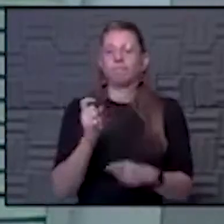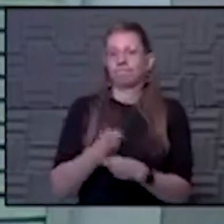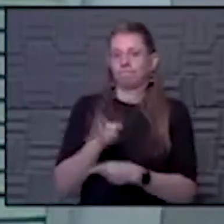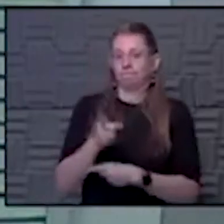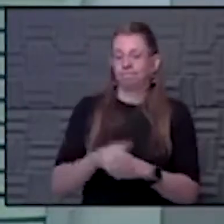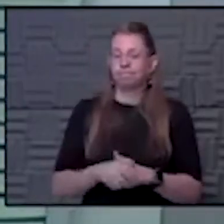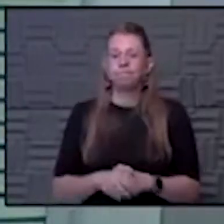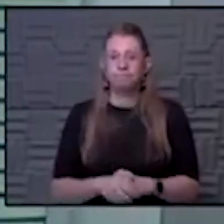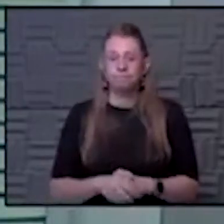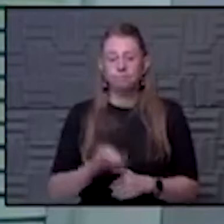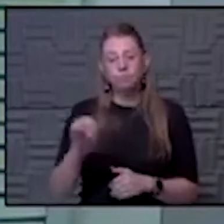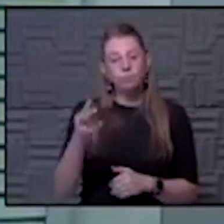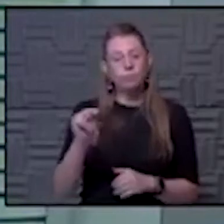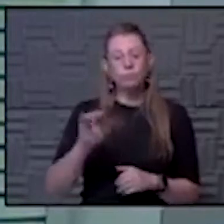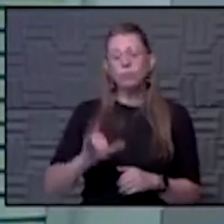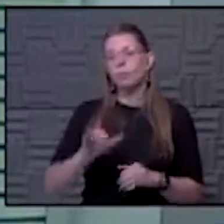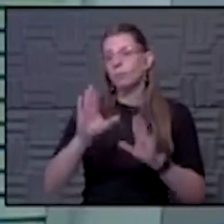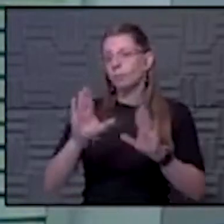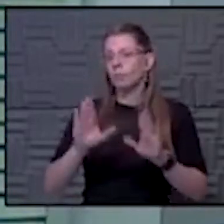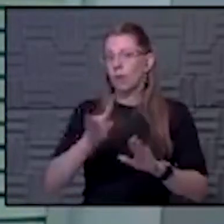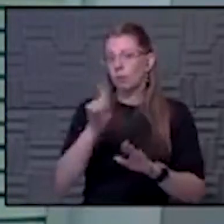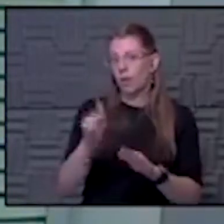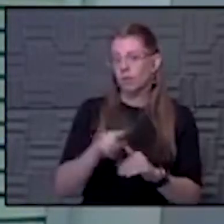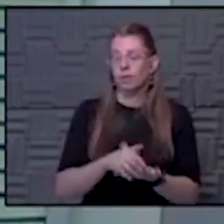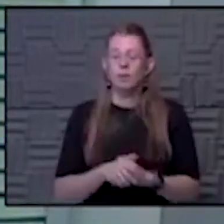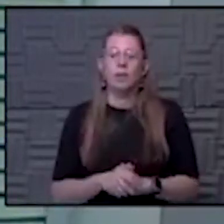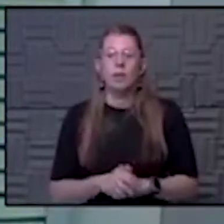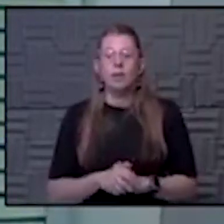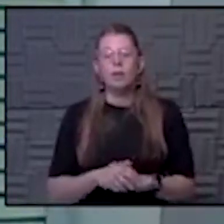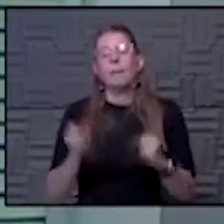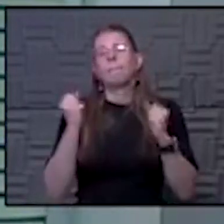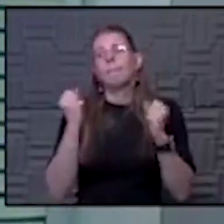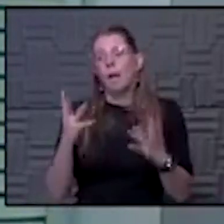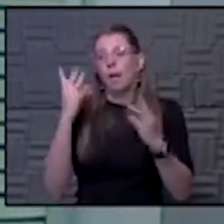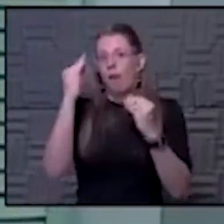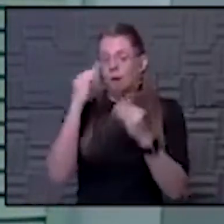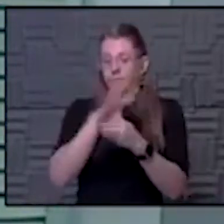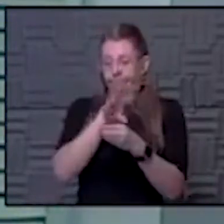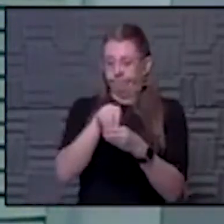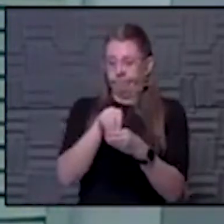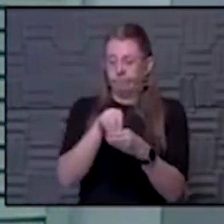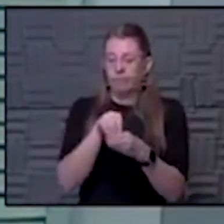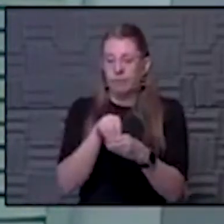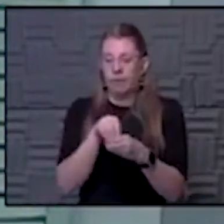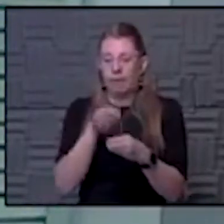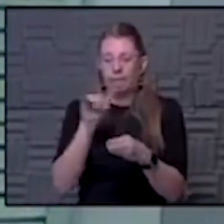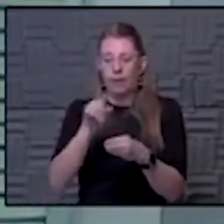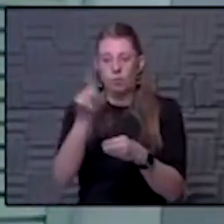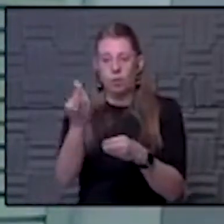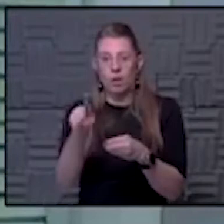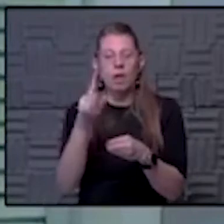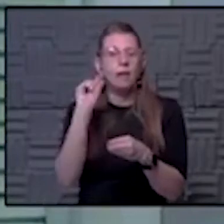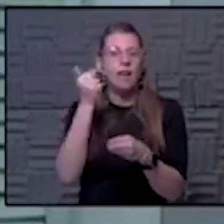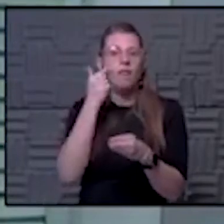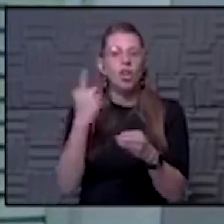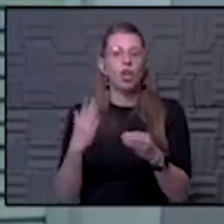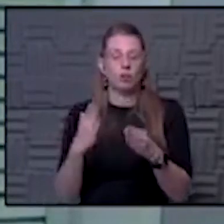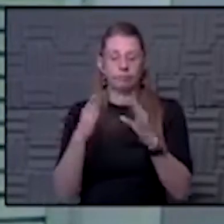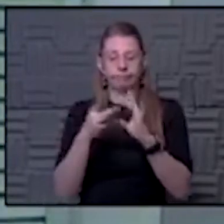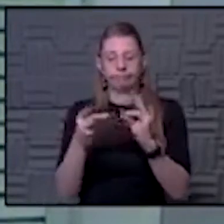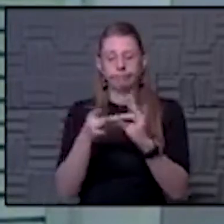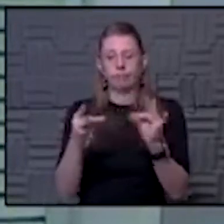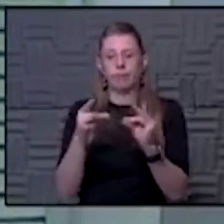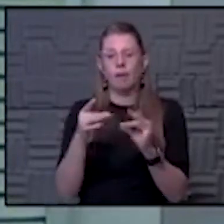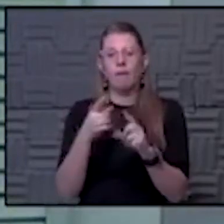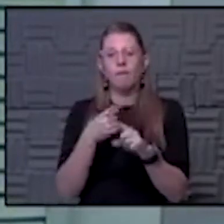Yeah, John, that's a great question. A lot of thought has been given to the, our governor made mention of the External Advisory